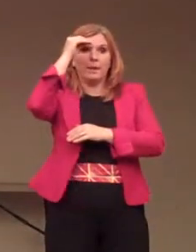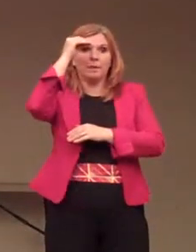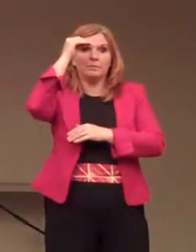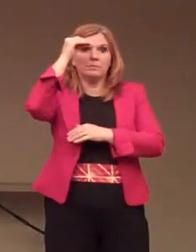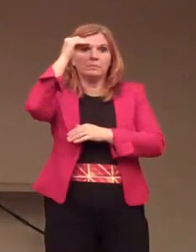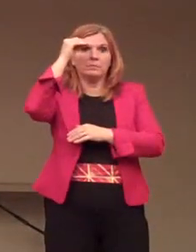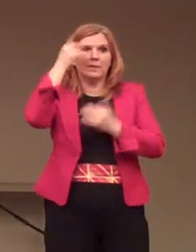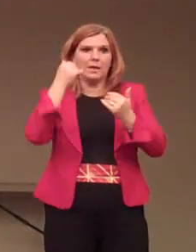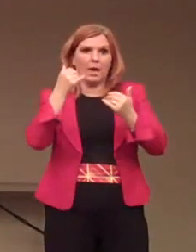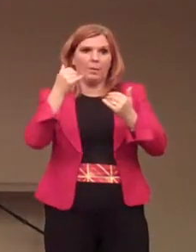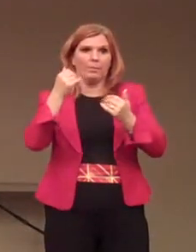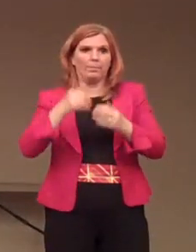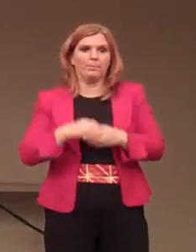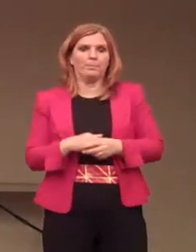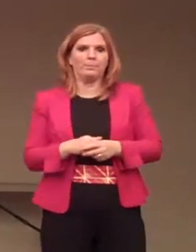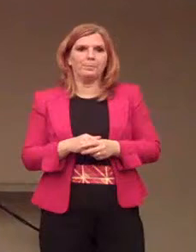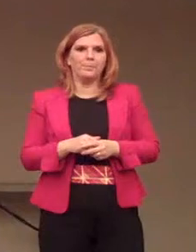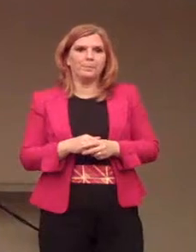men. Okay?